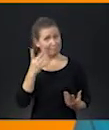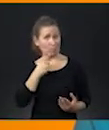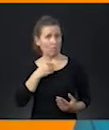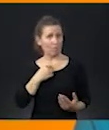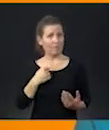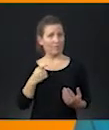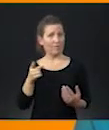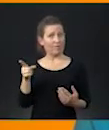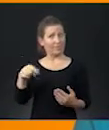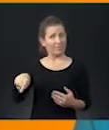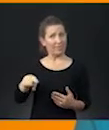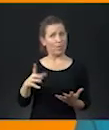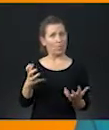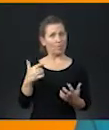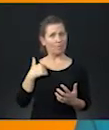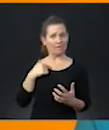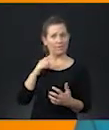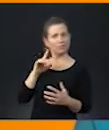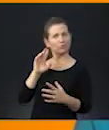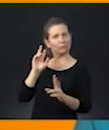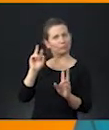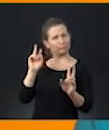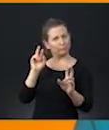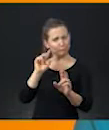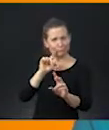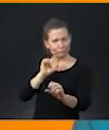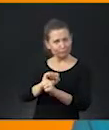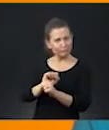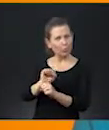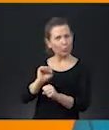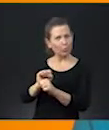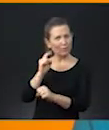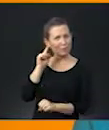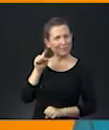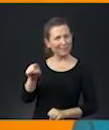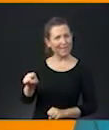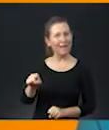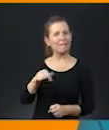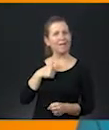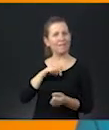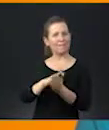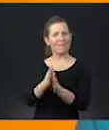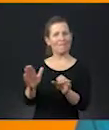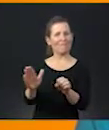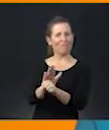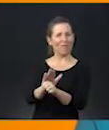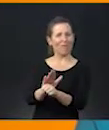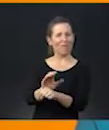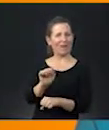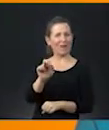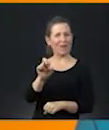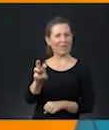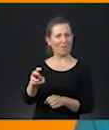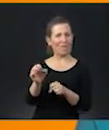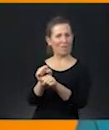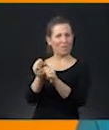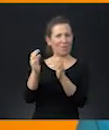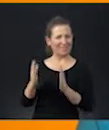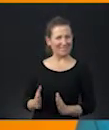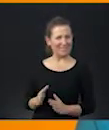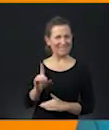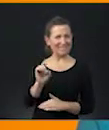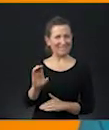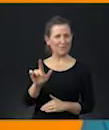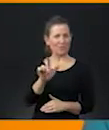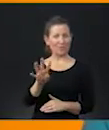tell me that they want me to work for them. And I came fall Arrow employee December 24th,